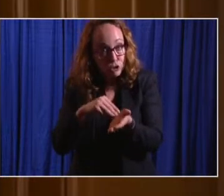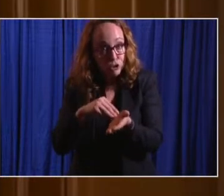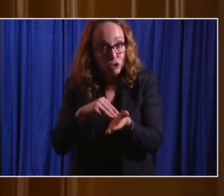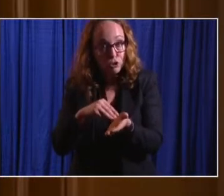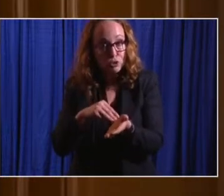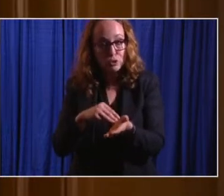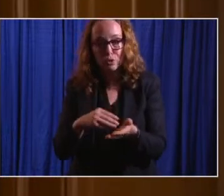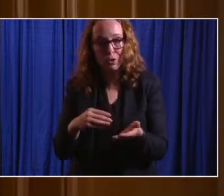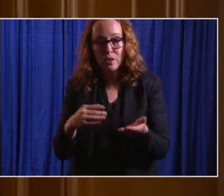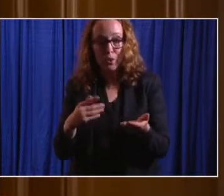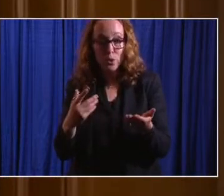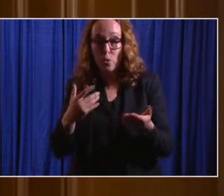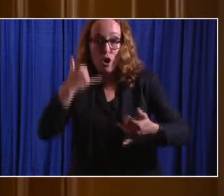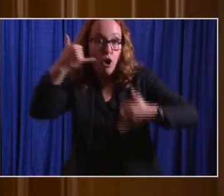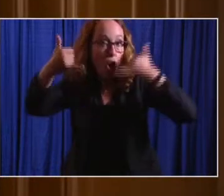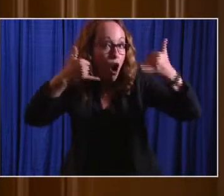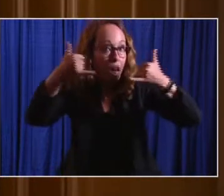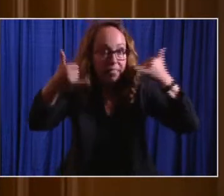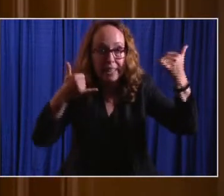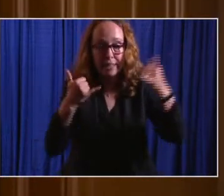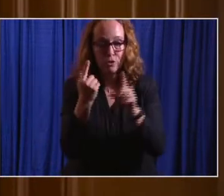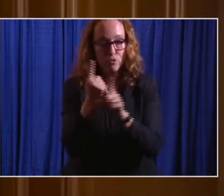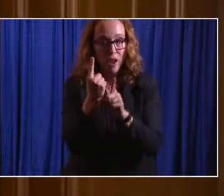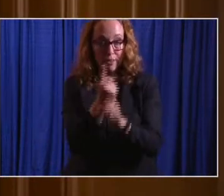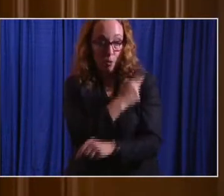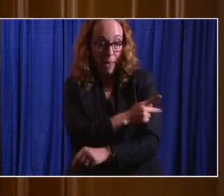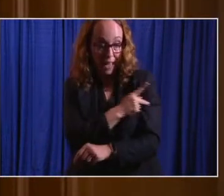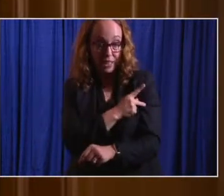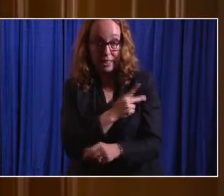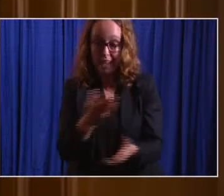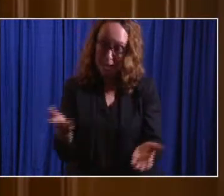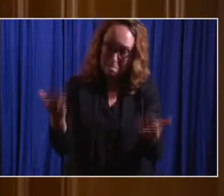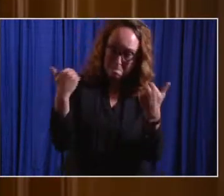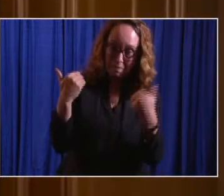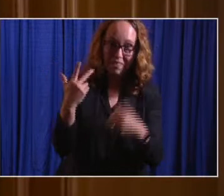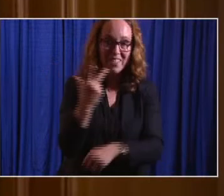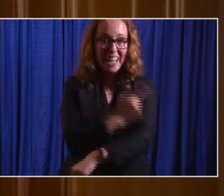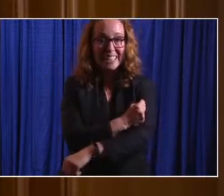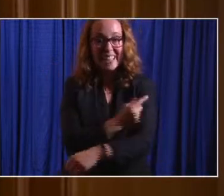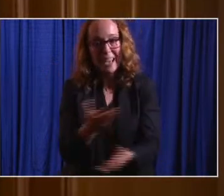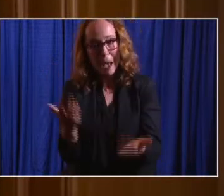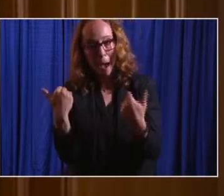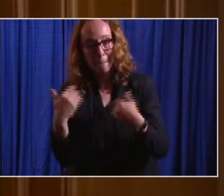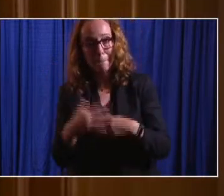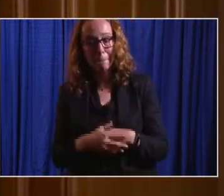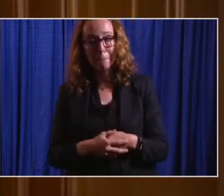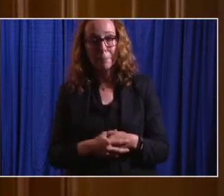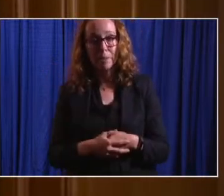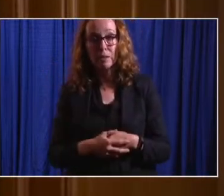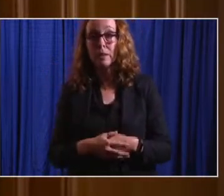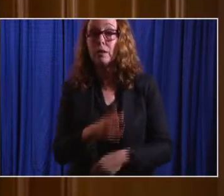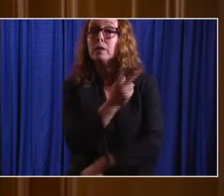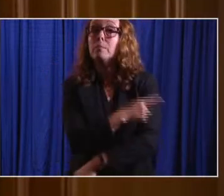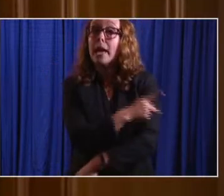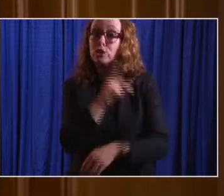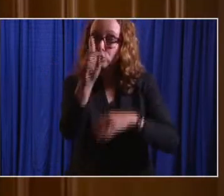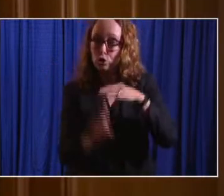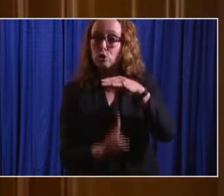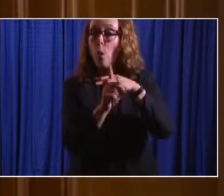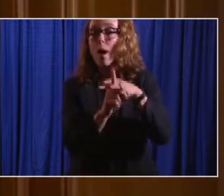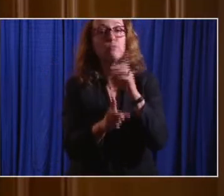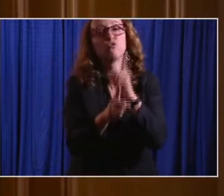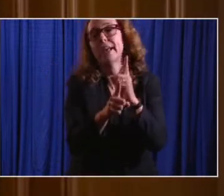regular patients and saying, we have the vaccine. We're seeing patients show up for physicals or some